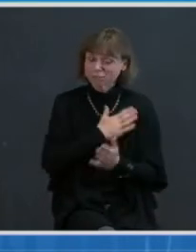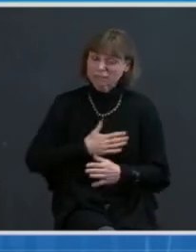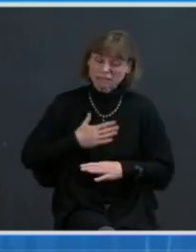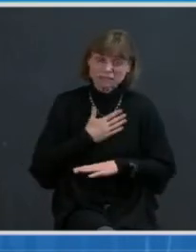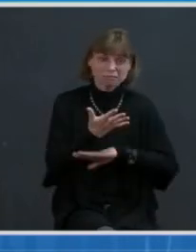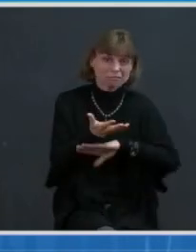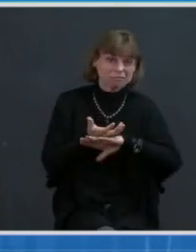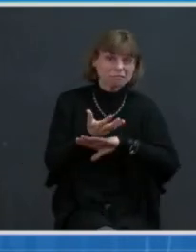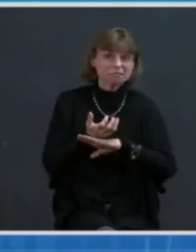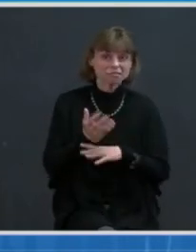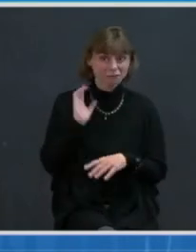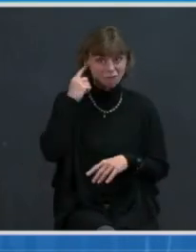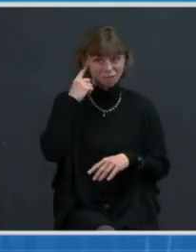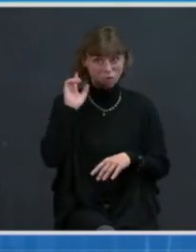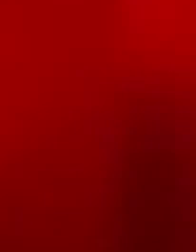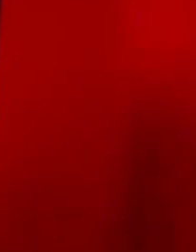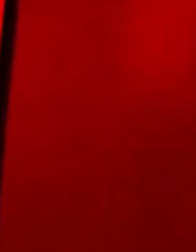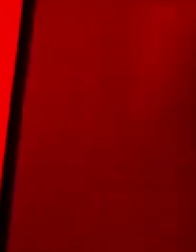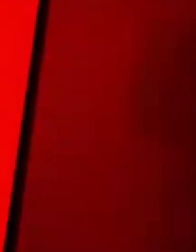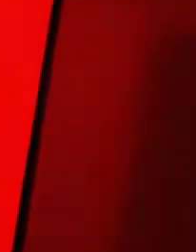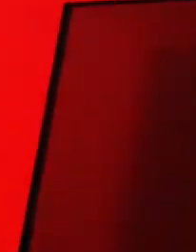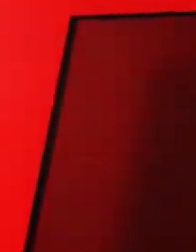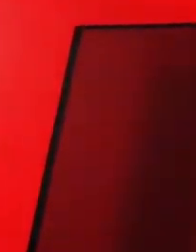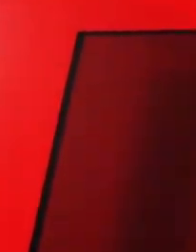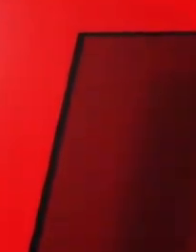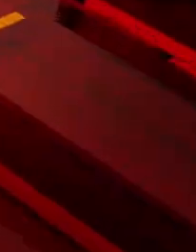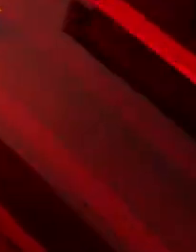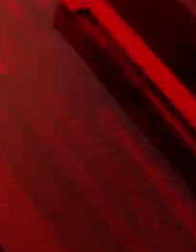These should be warning signs for all of us.